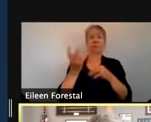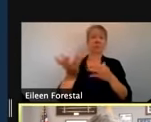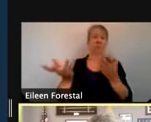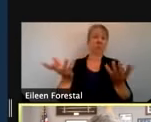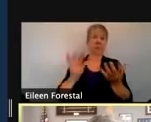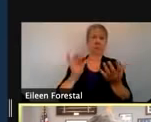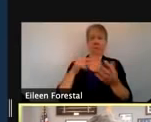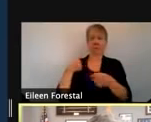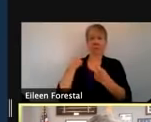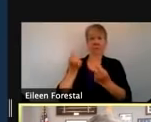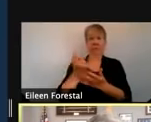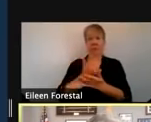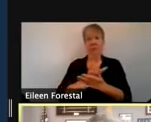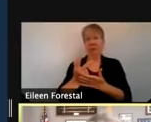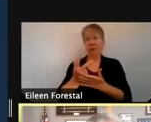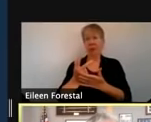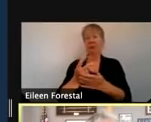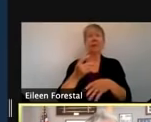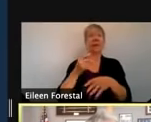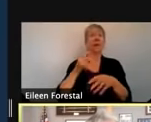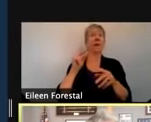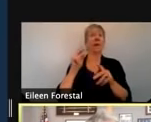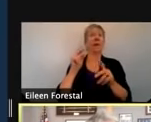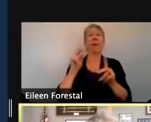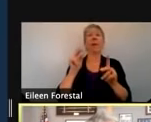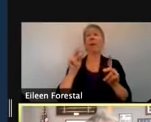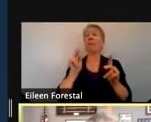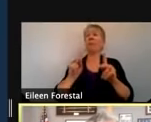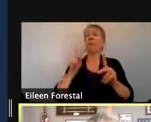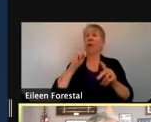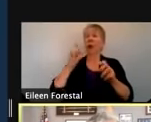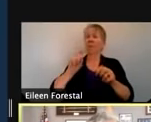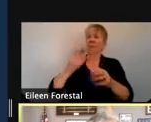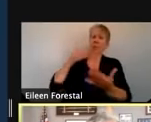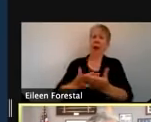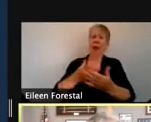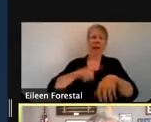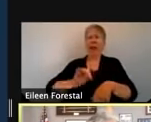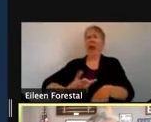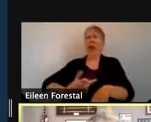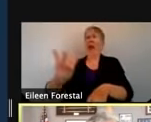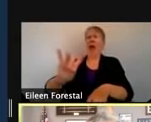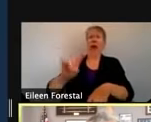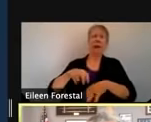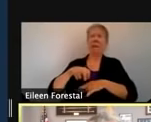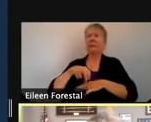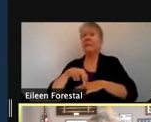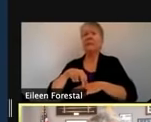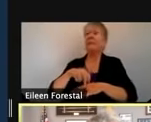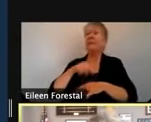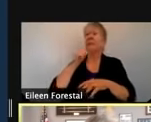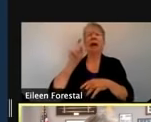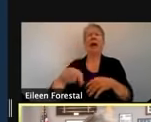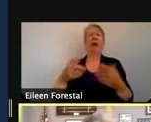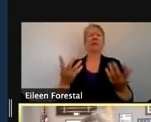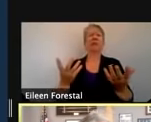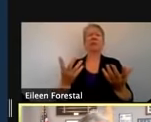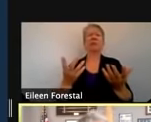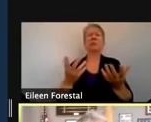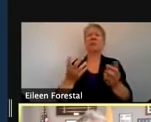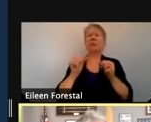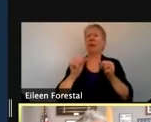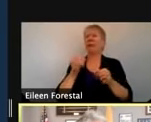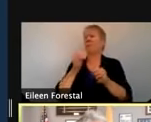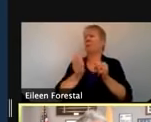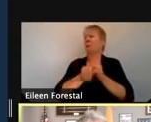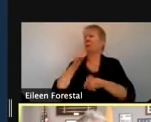appointment or do your transaction online. As for licensing centers, this slide shows you data from the past 3 weeks. What